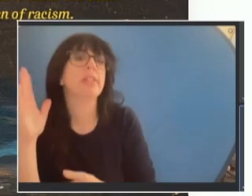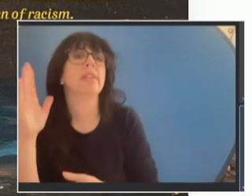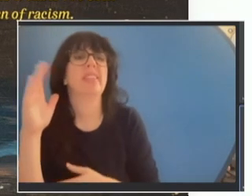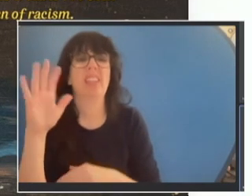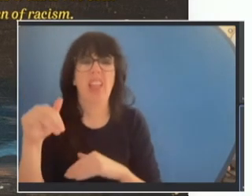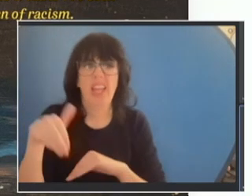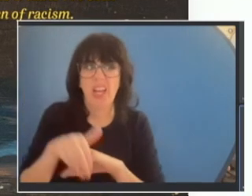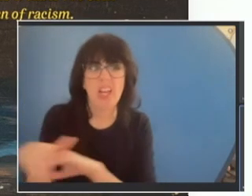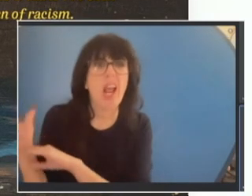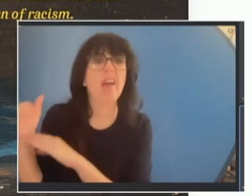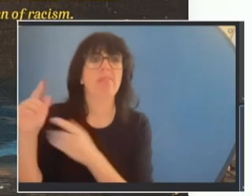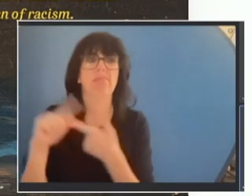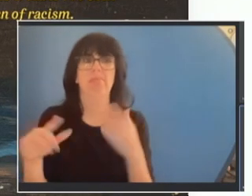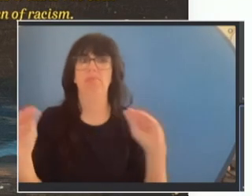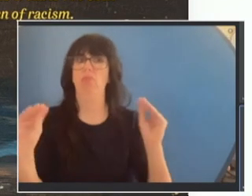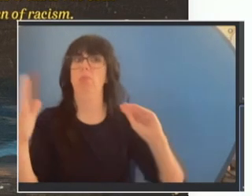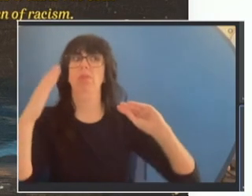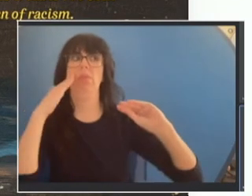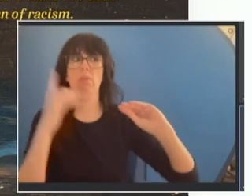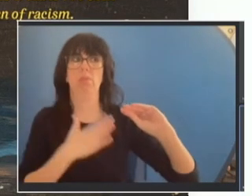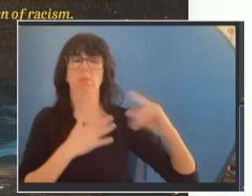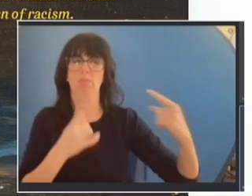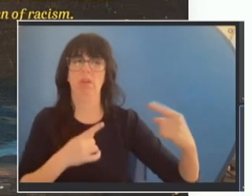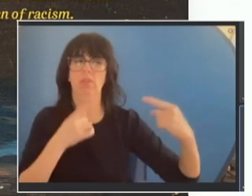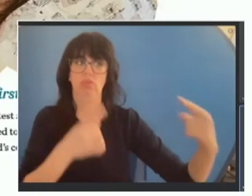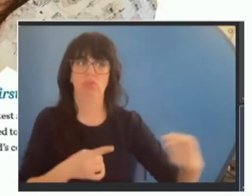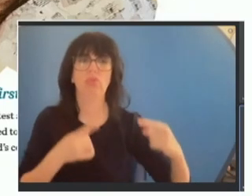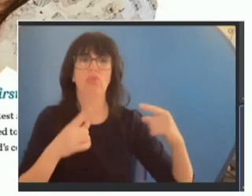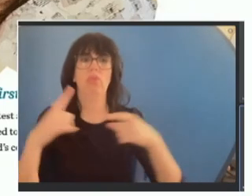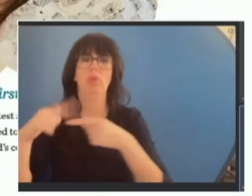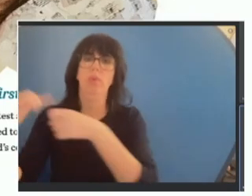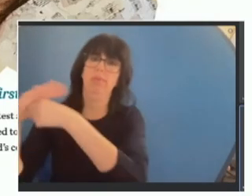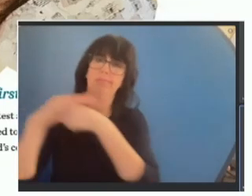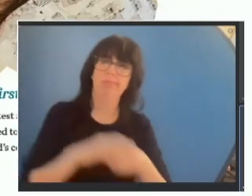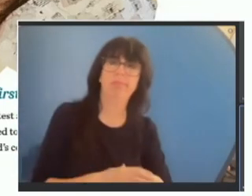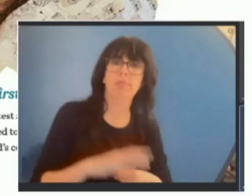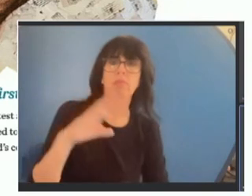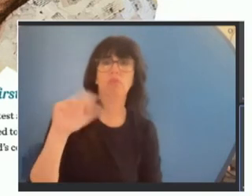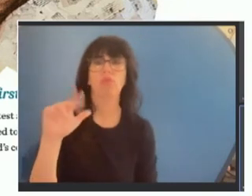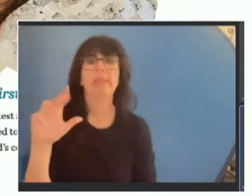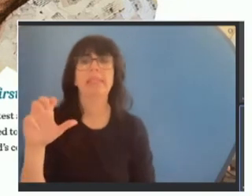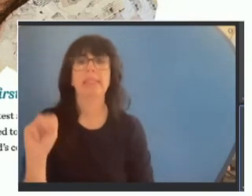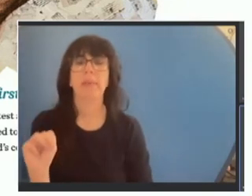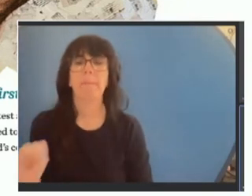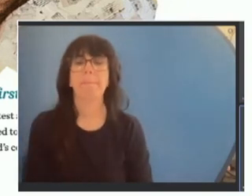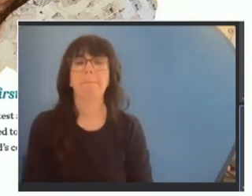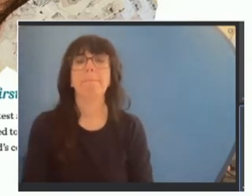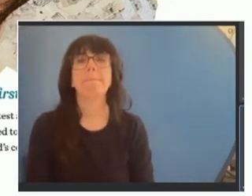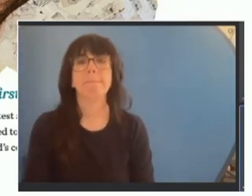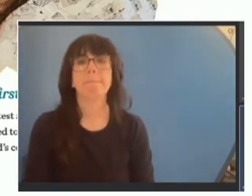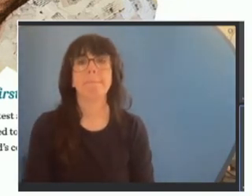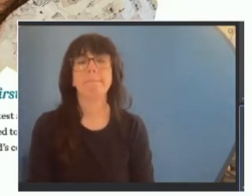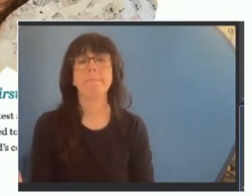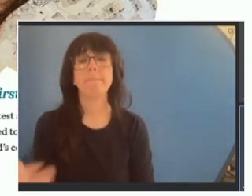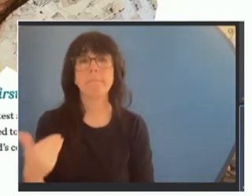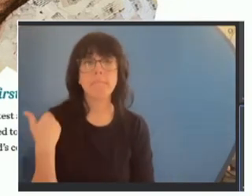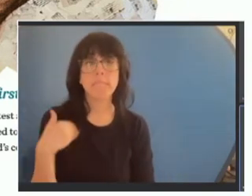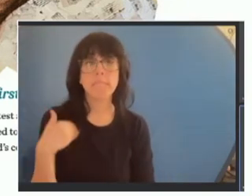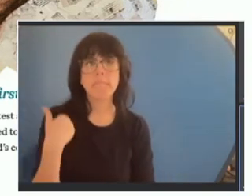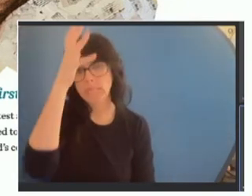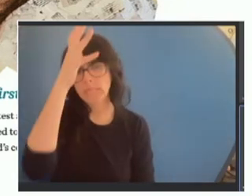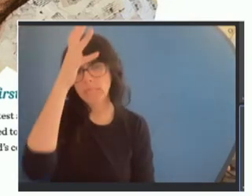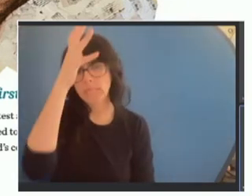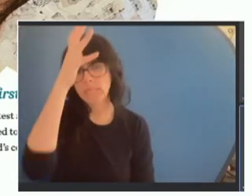of racism. We'll go on to the next spread. As a young man, Bayard's feelings